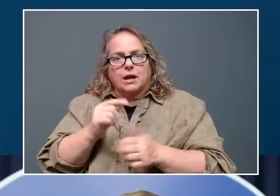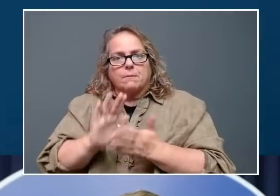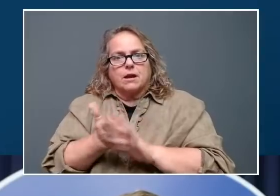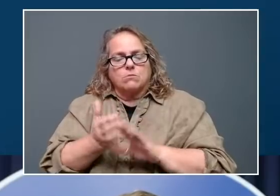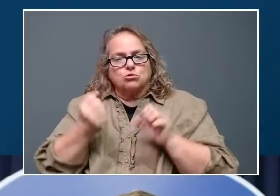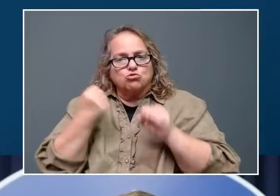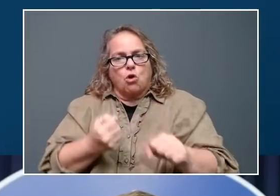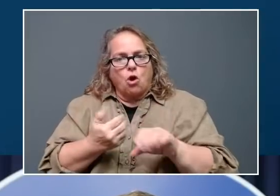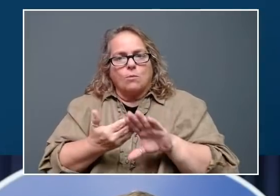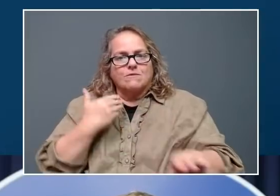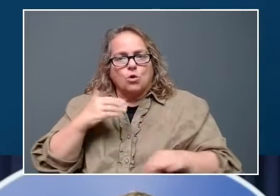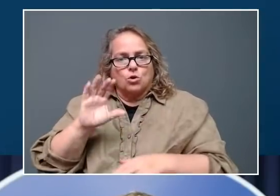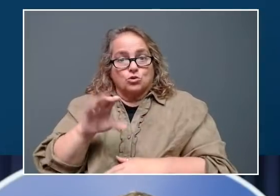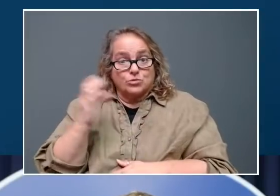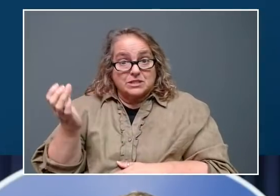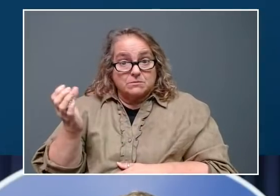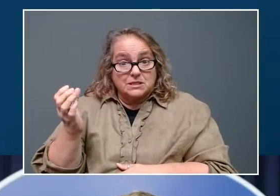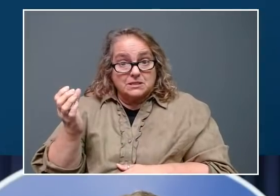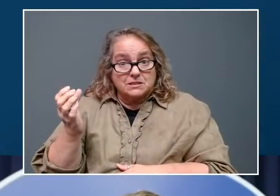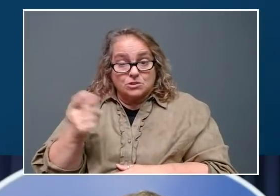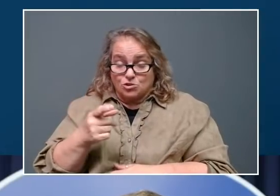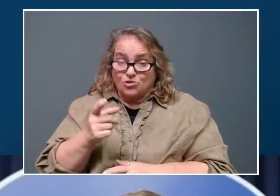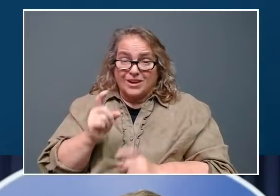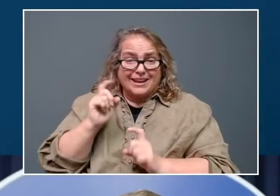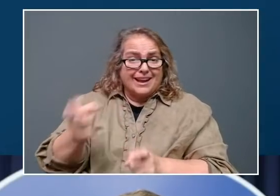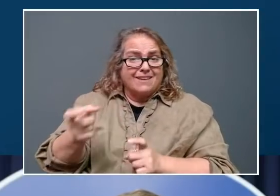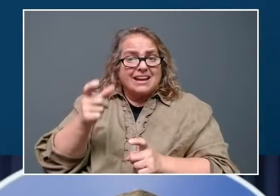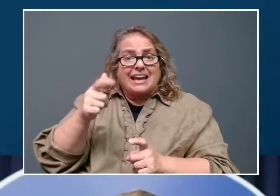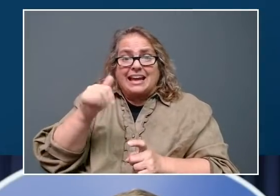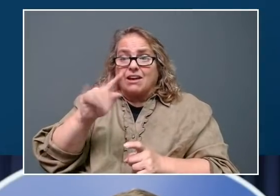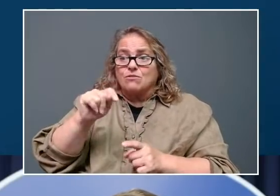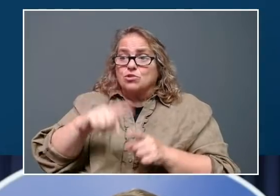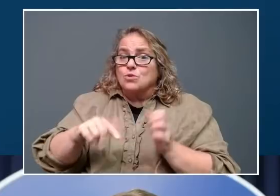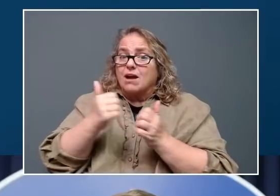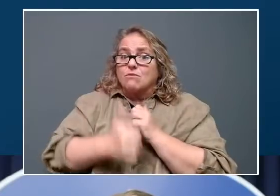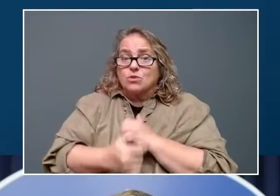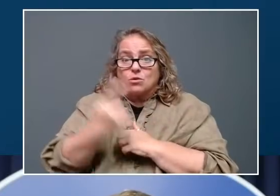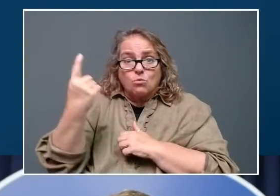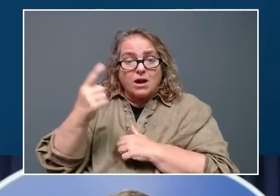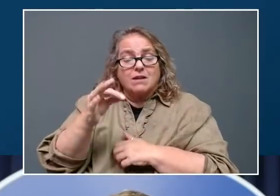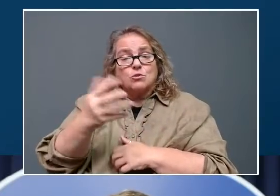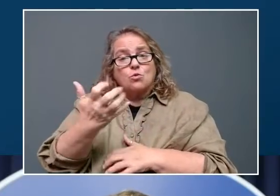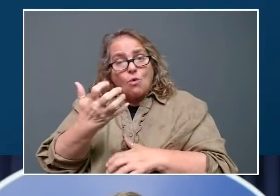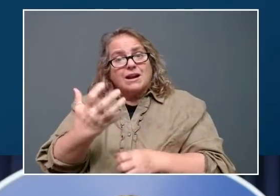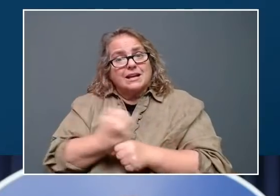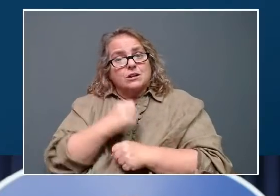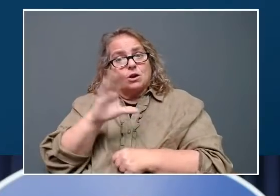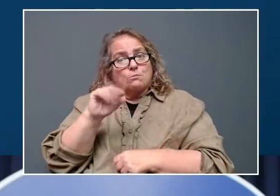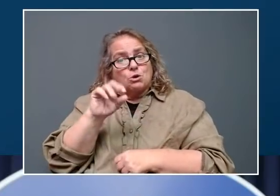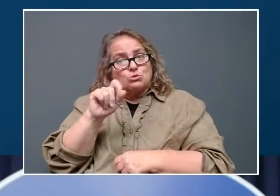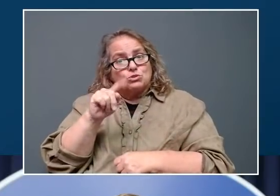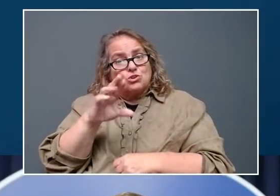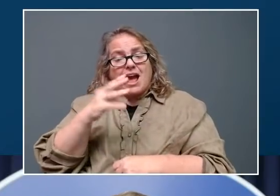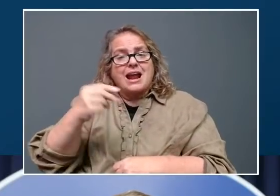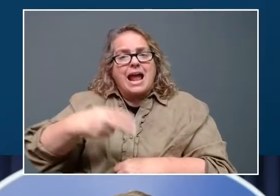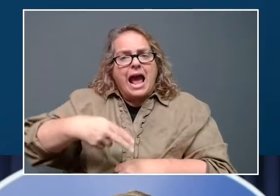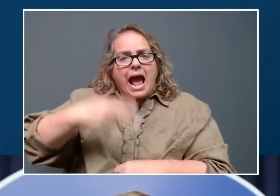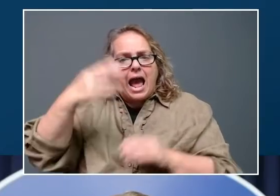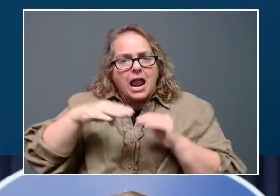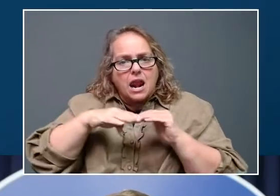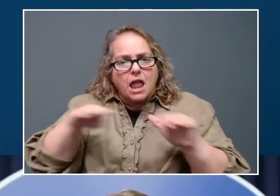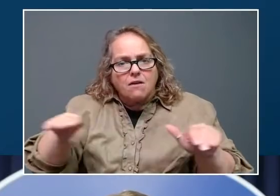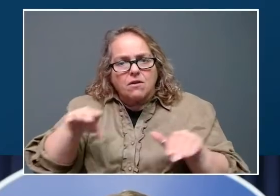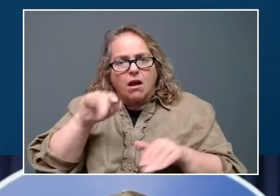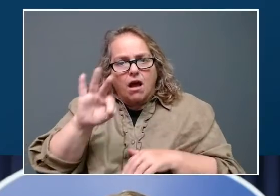everybody else there by being having the highest levels of immunity possible. So something that we can all